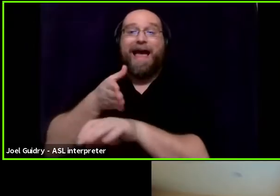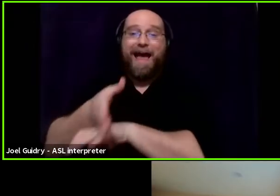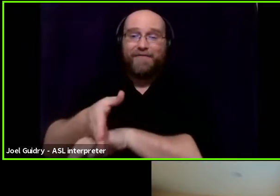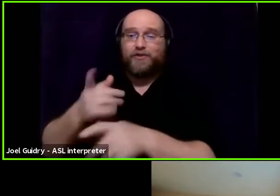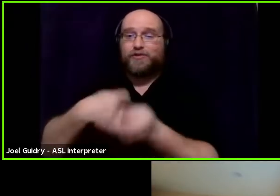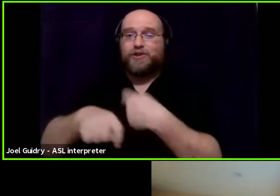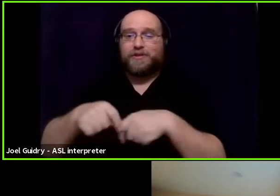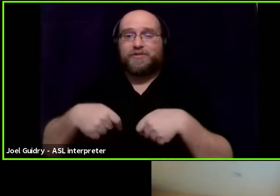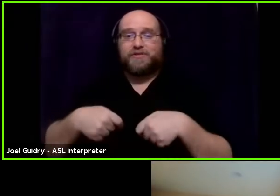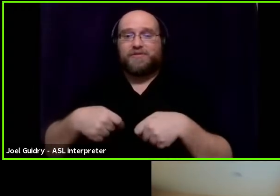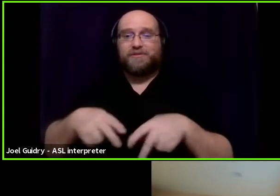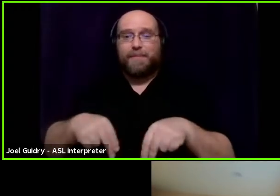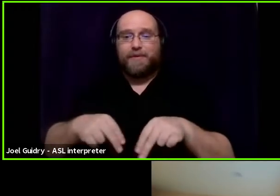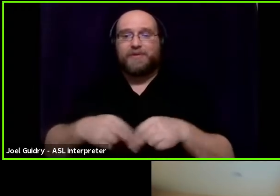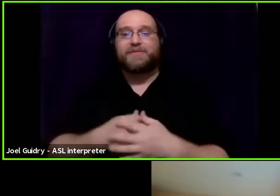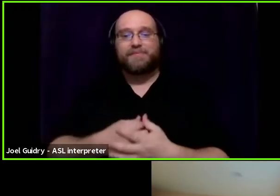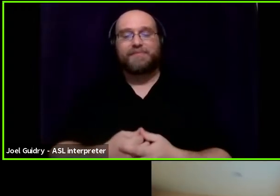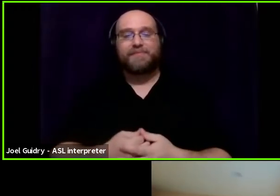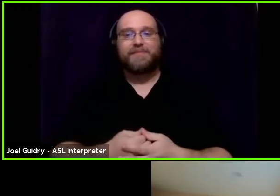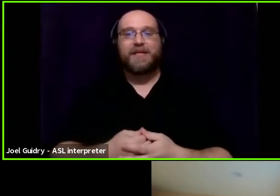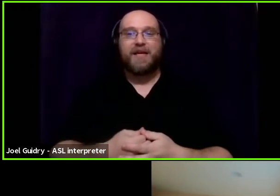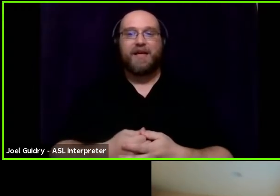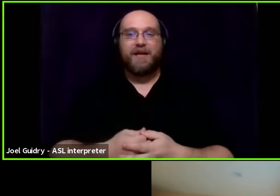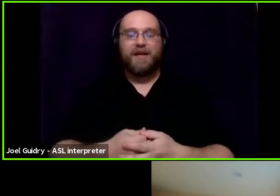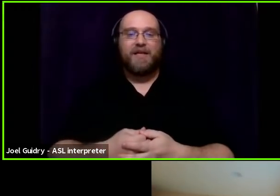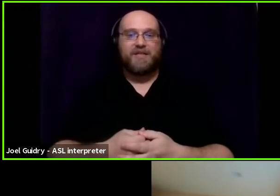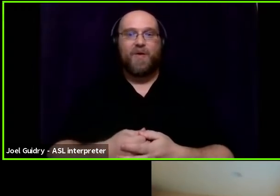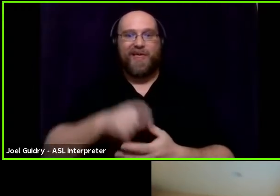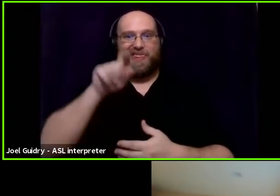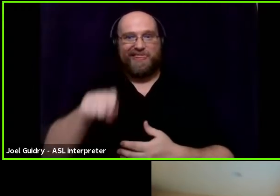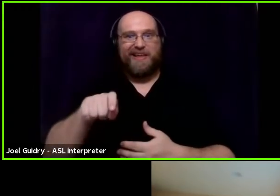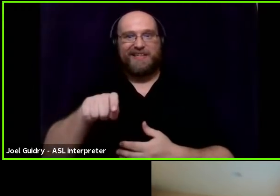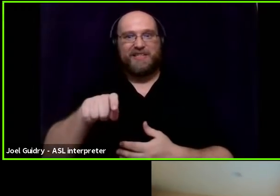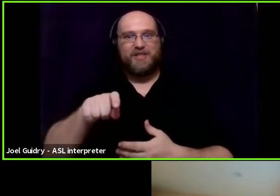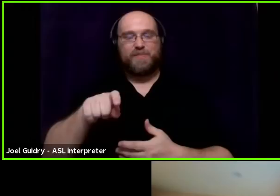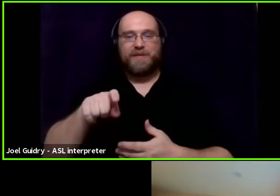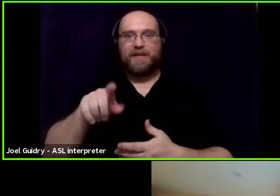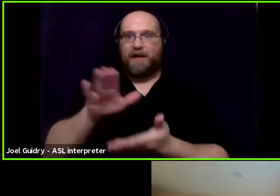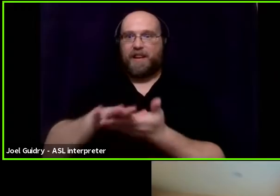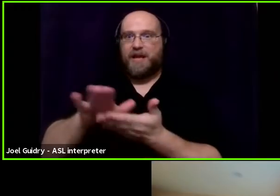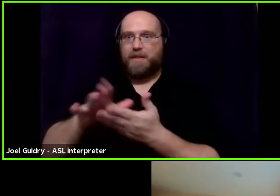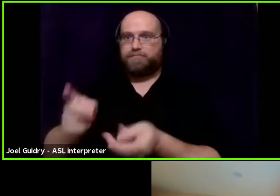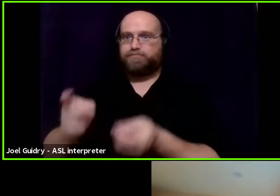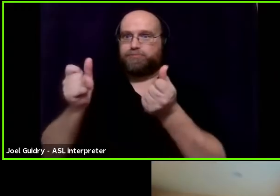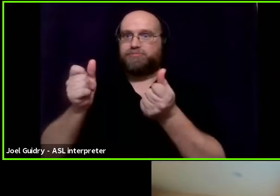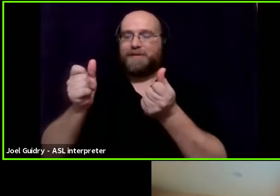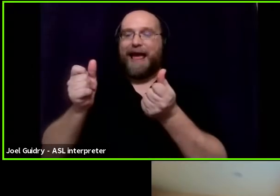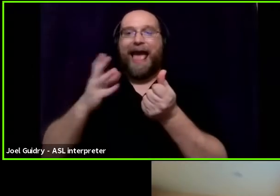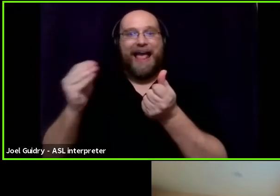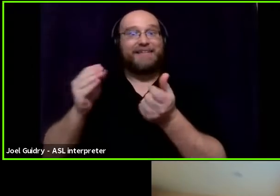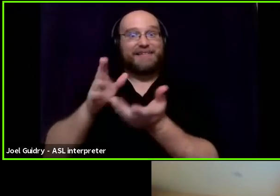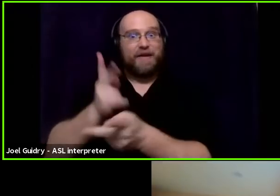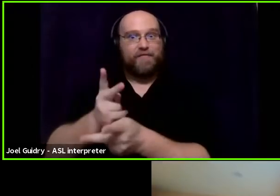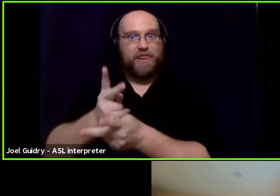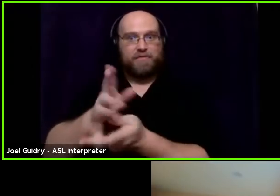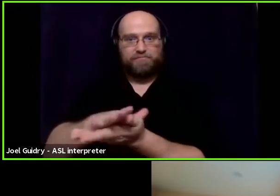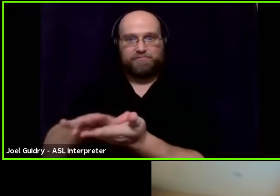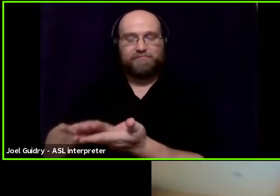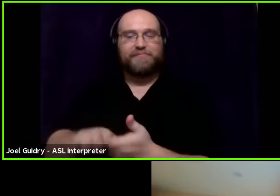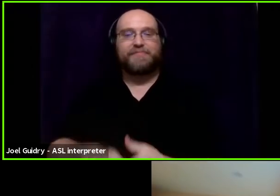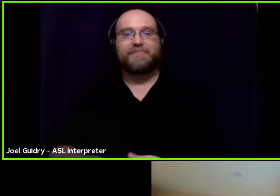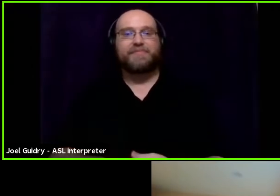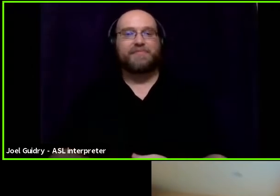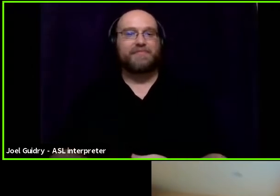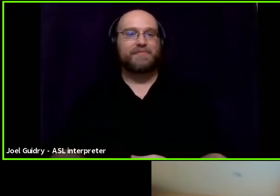That needs to be done immediately and carefully. Thank you. Sorry. Thank you, Lucinda. Are we